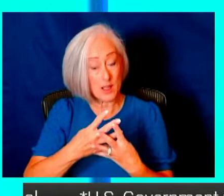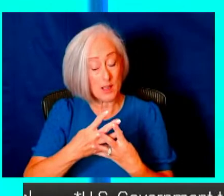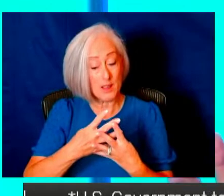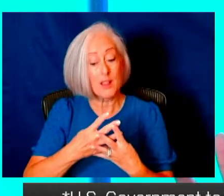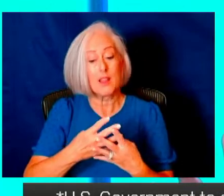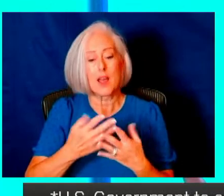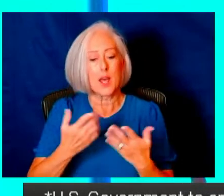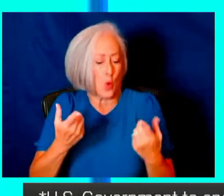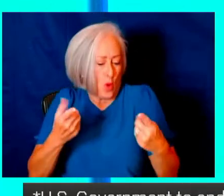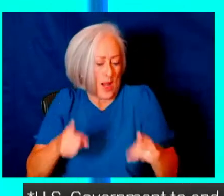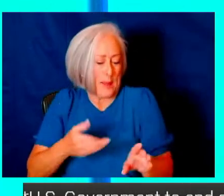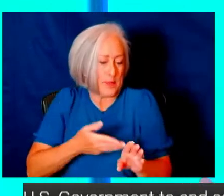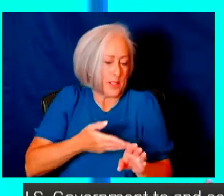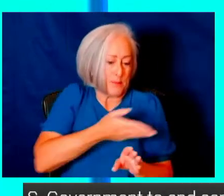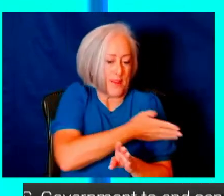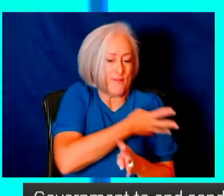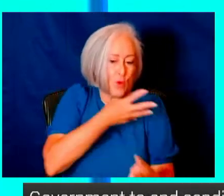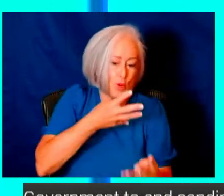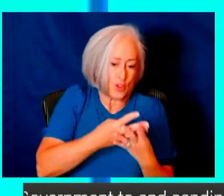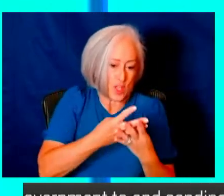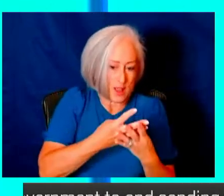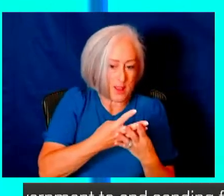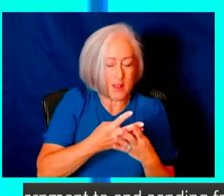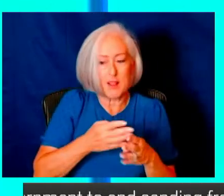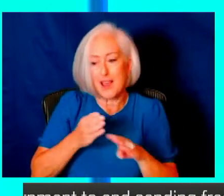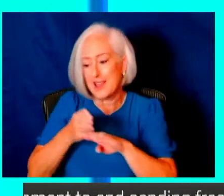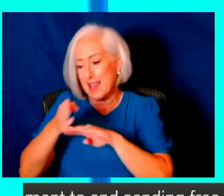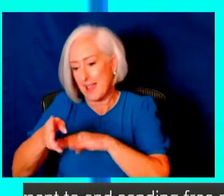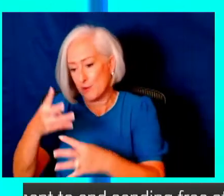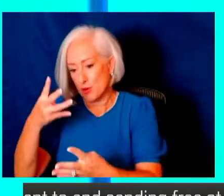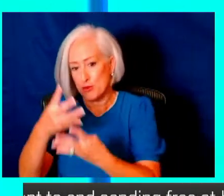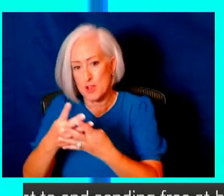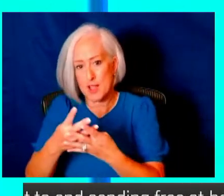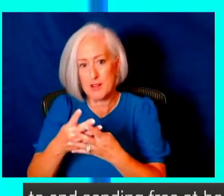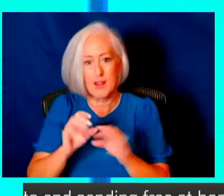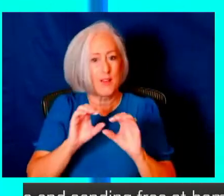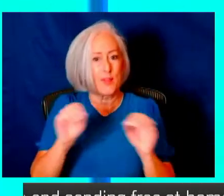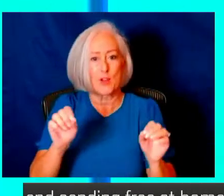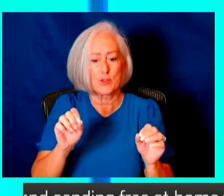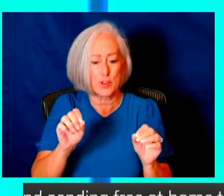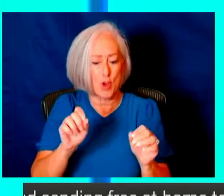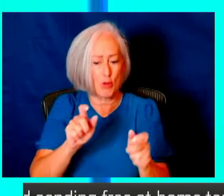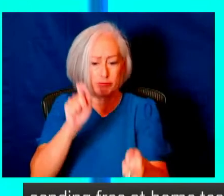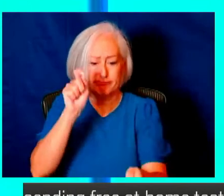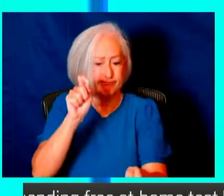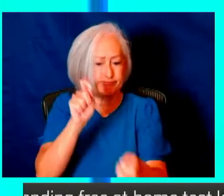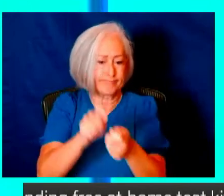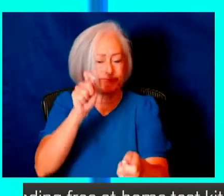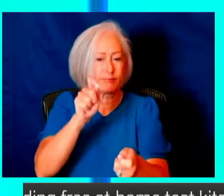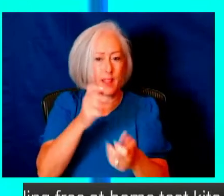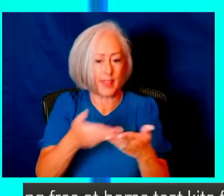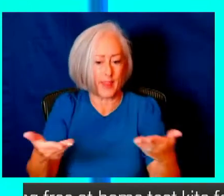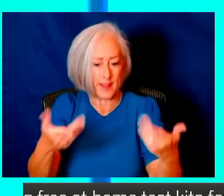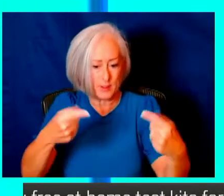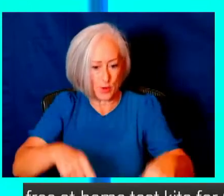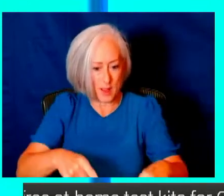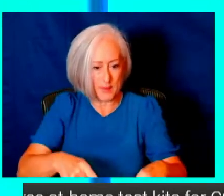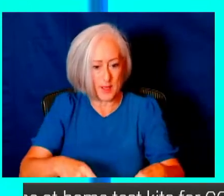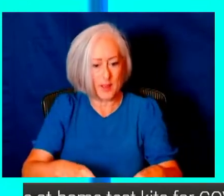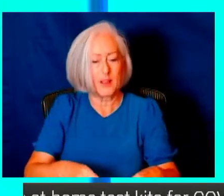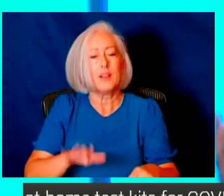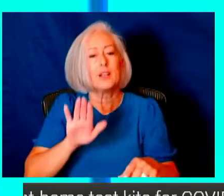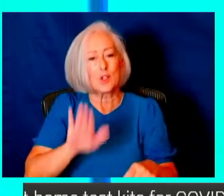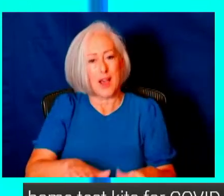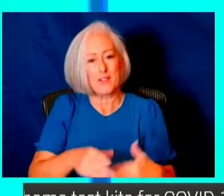and during and after, there's no absolutes. And you just have to give a lot of grace, both